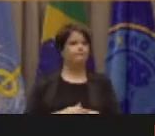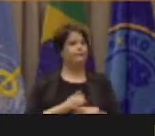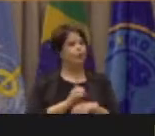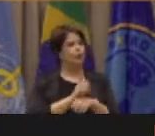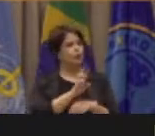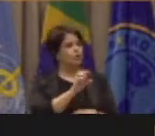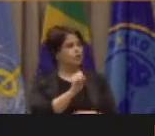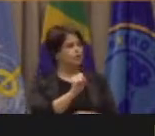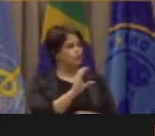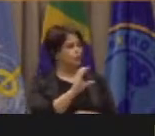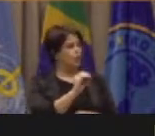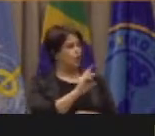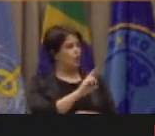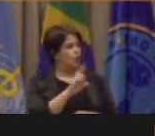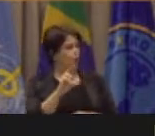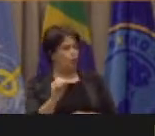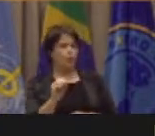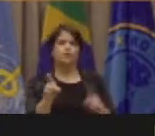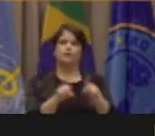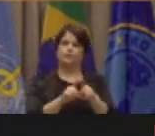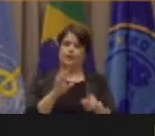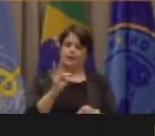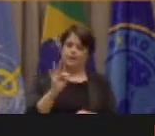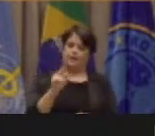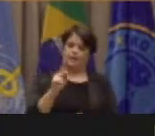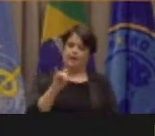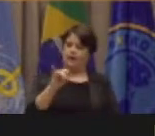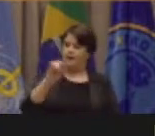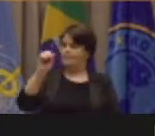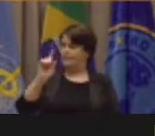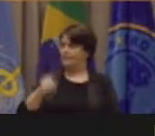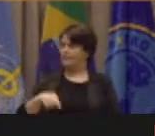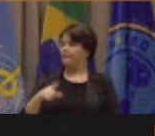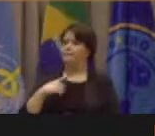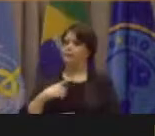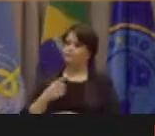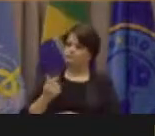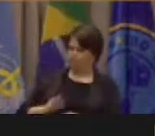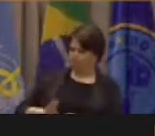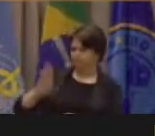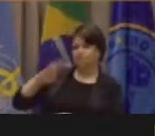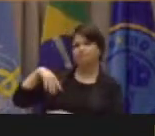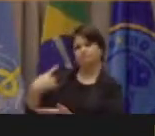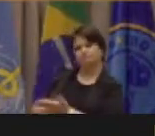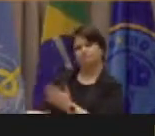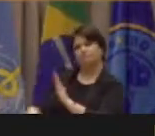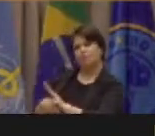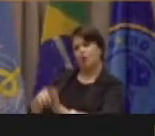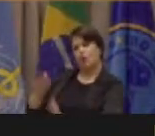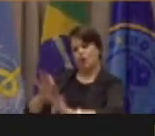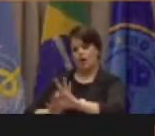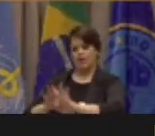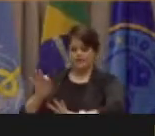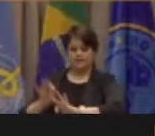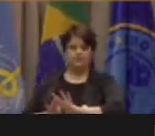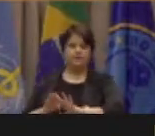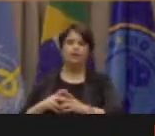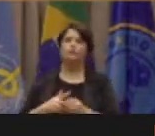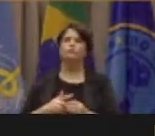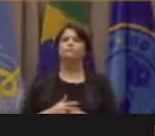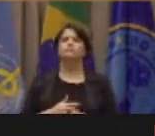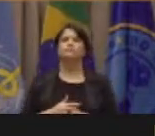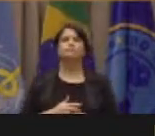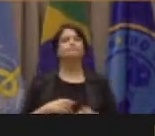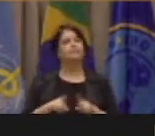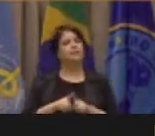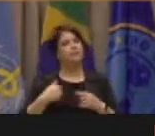well. Dr. Socorro Grois in Cabia, who has really bet on the project,